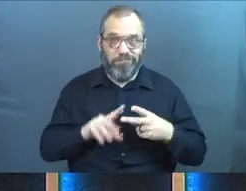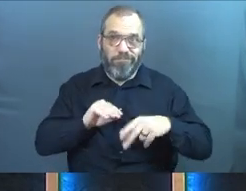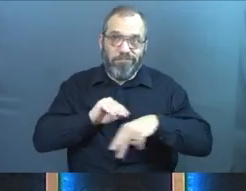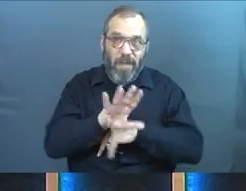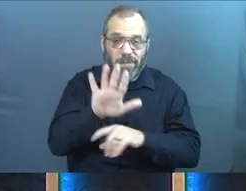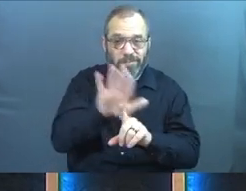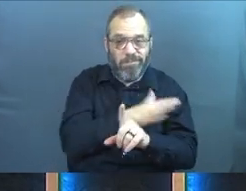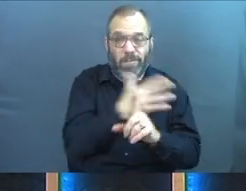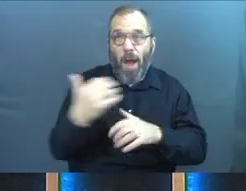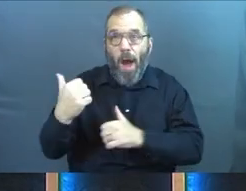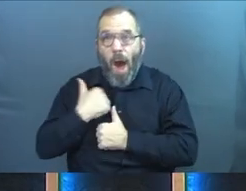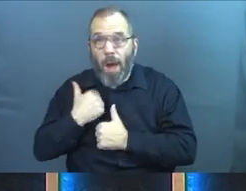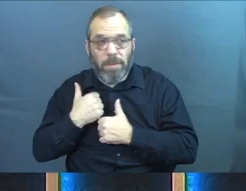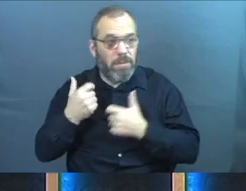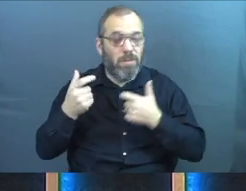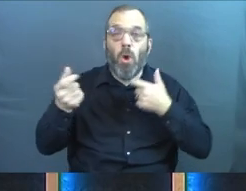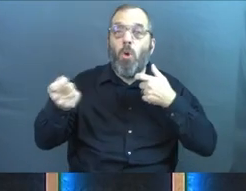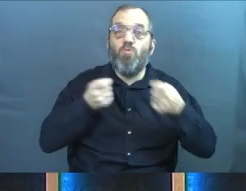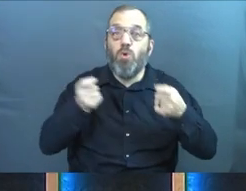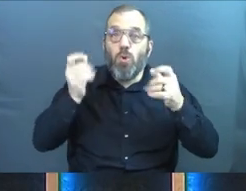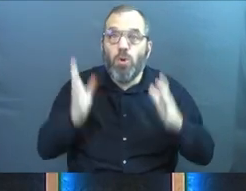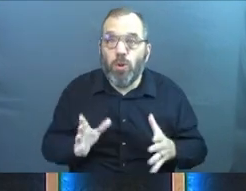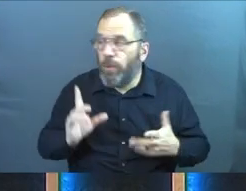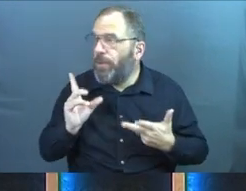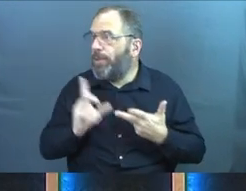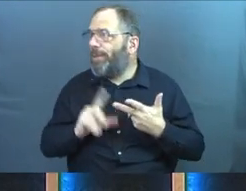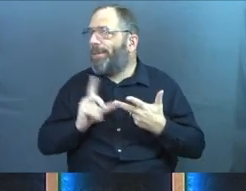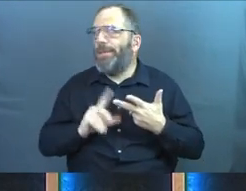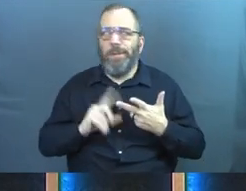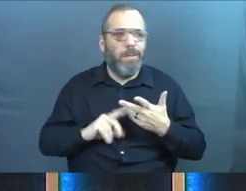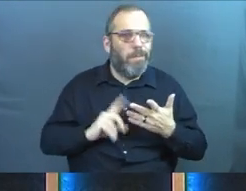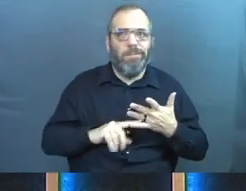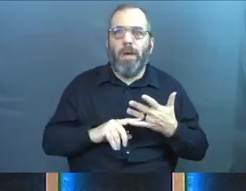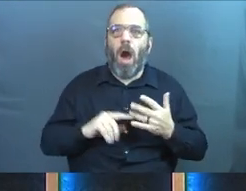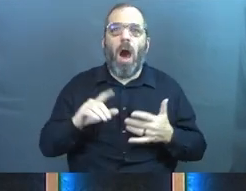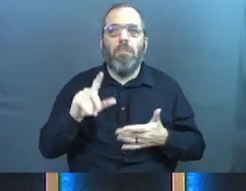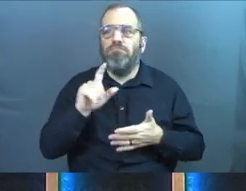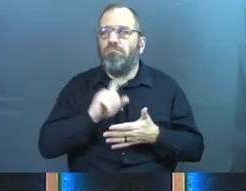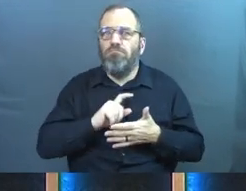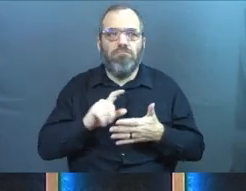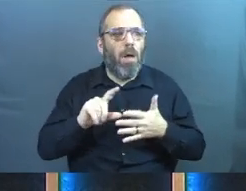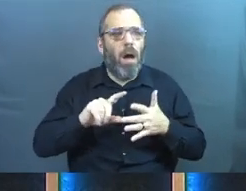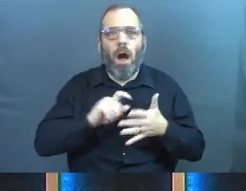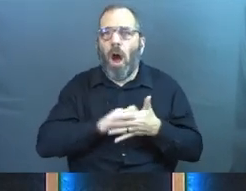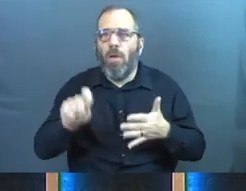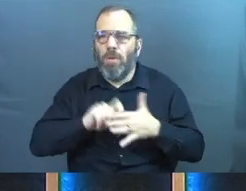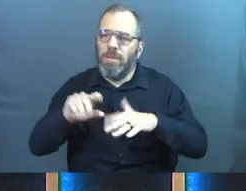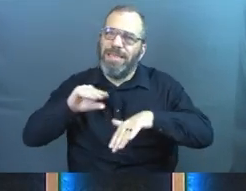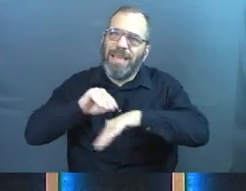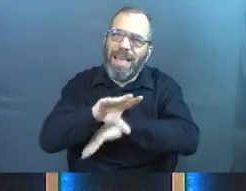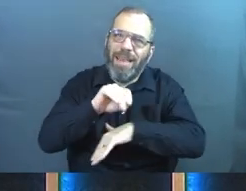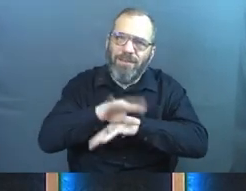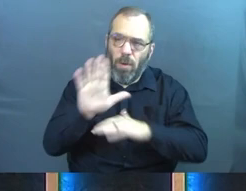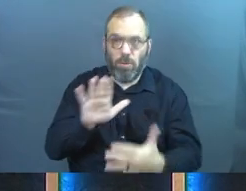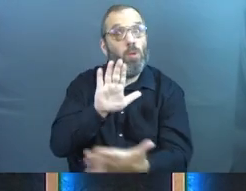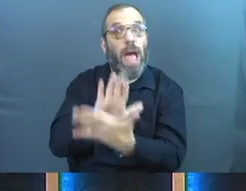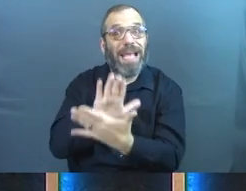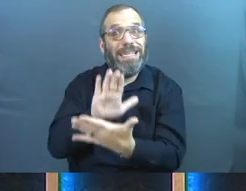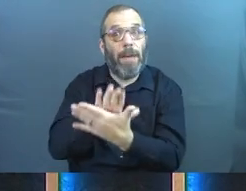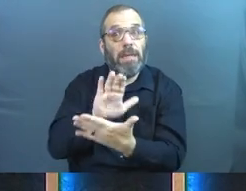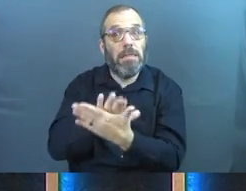Influence over armies, influence over rulers, influence over authors and influencers,